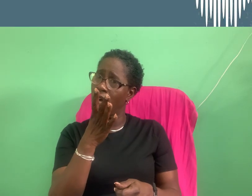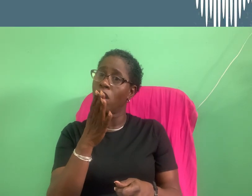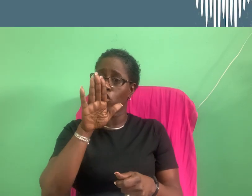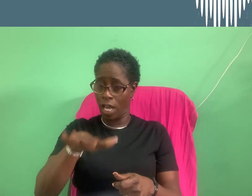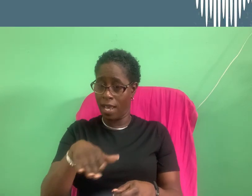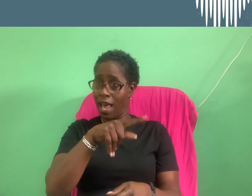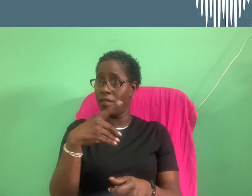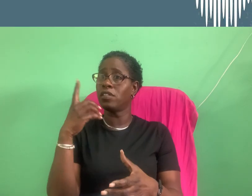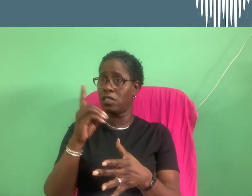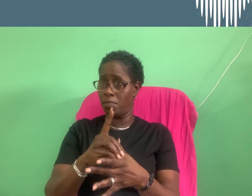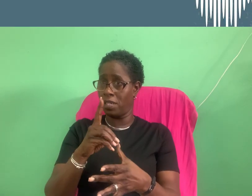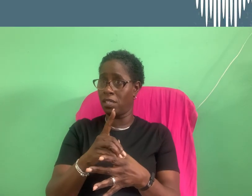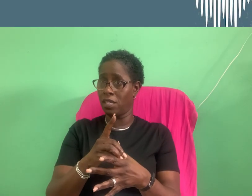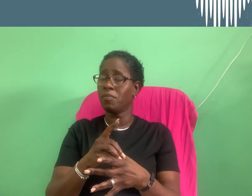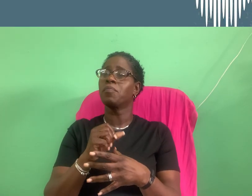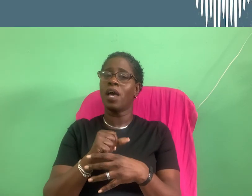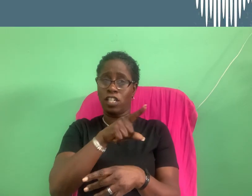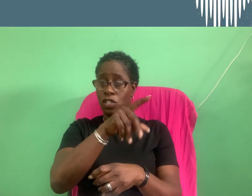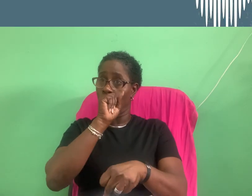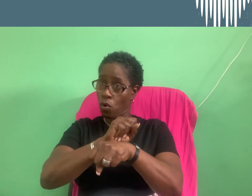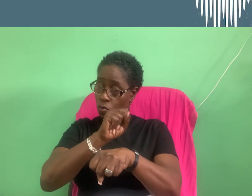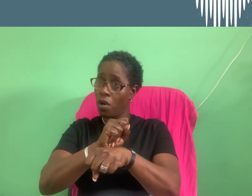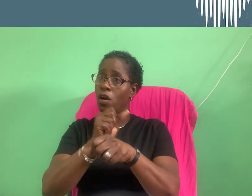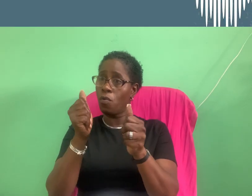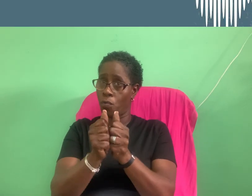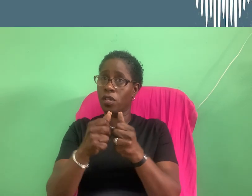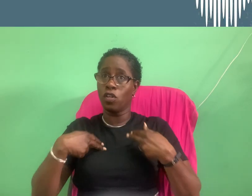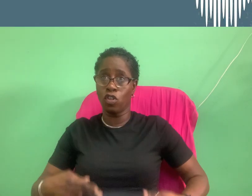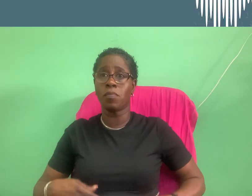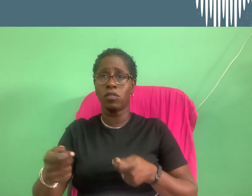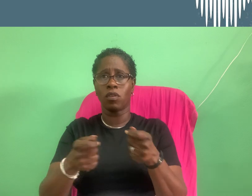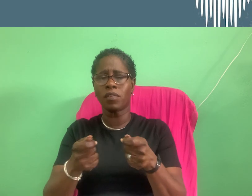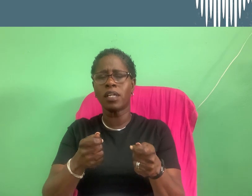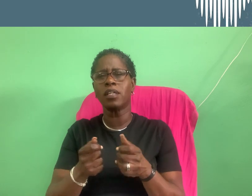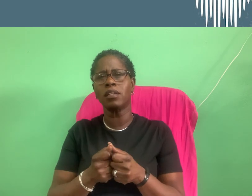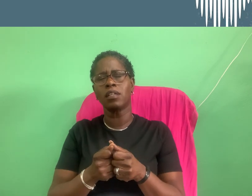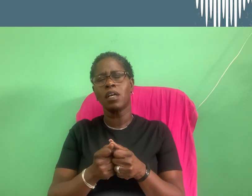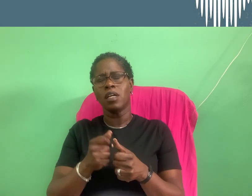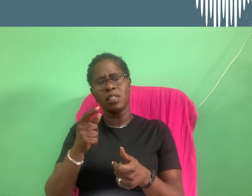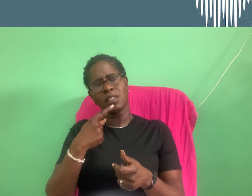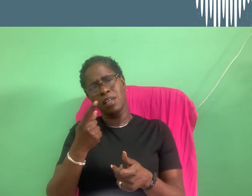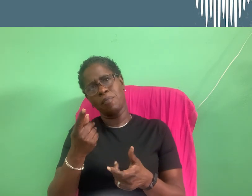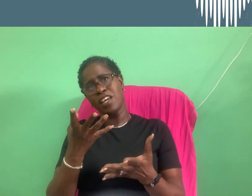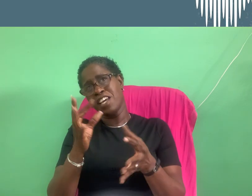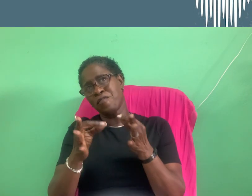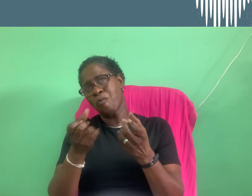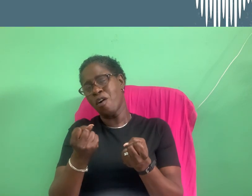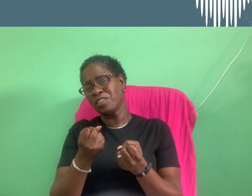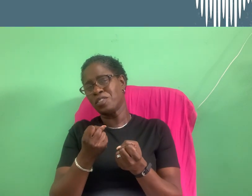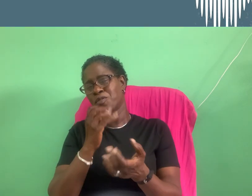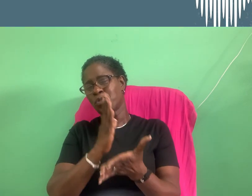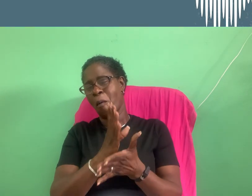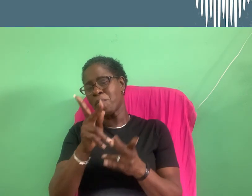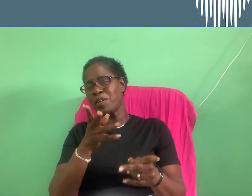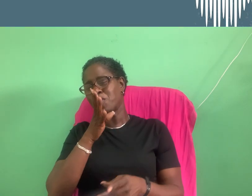disability and also work in the space of human trafficking. And if you want to stop any conversation dead in its